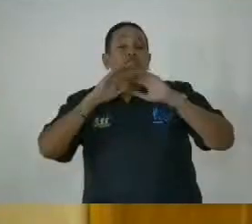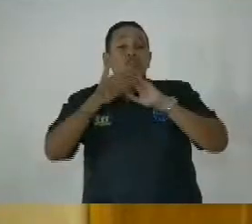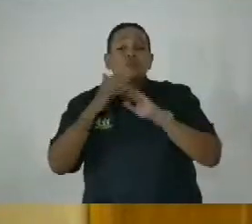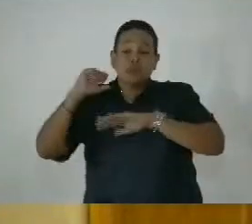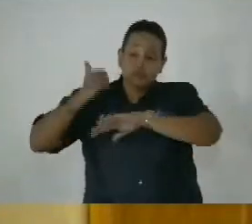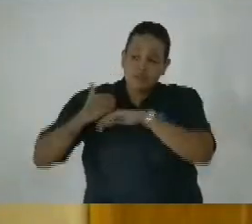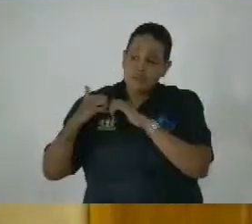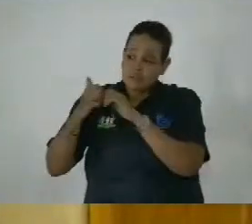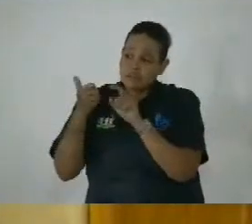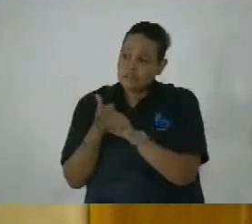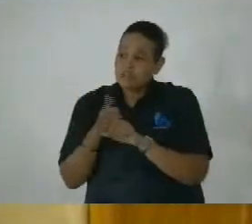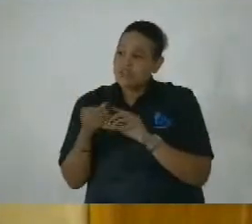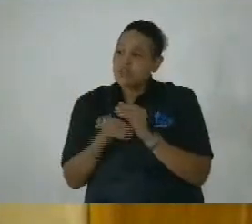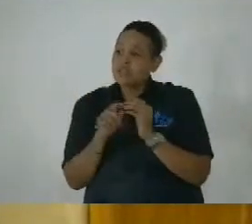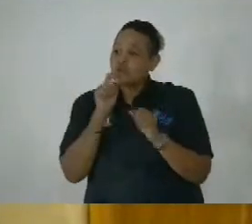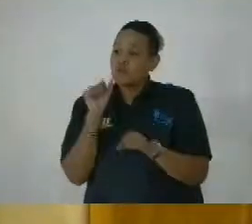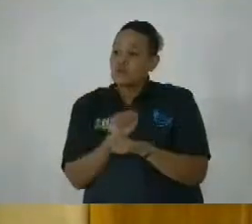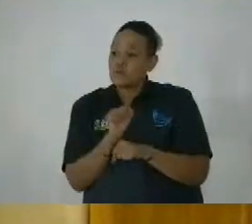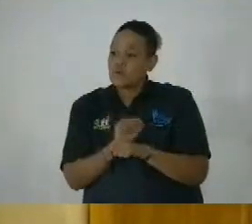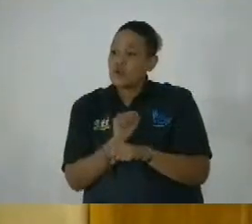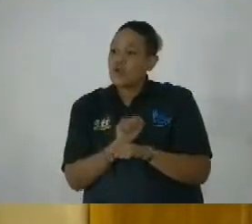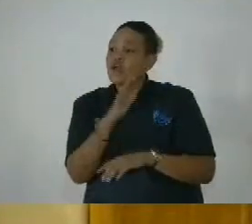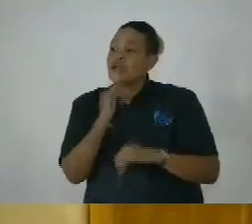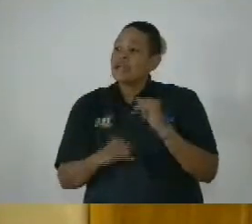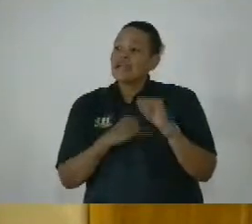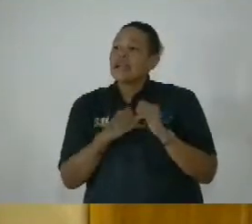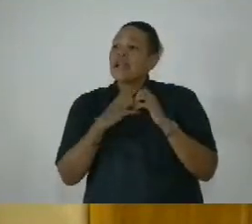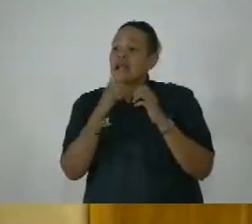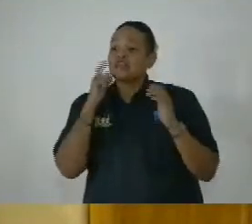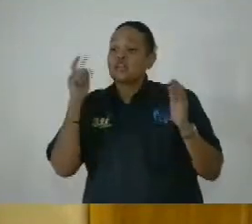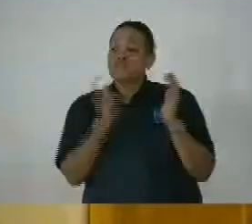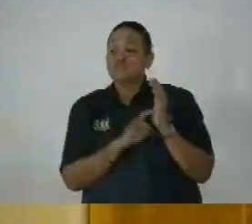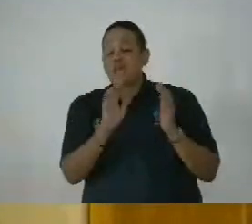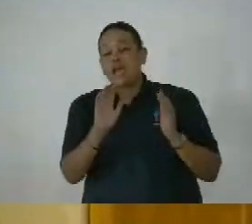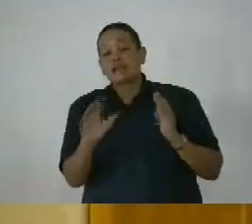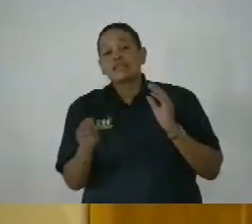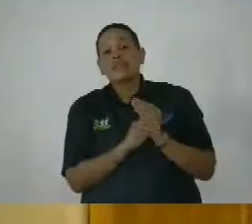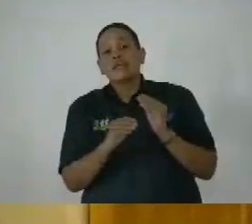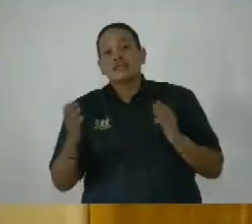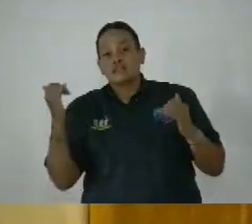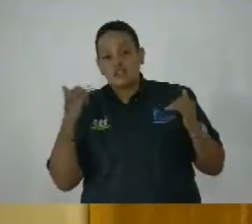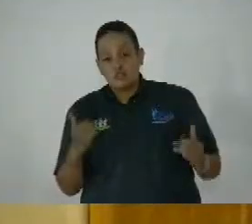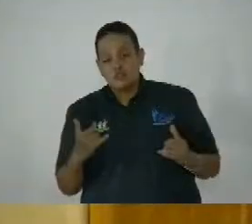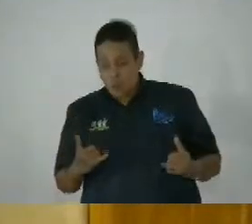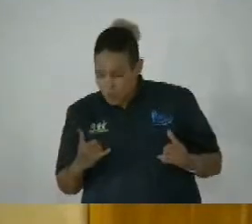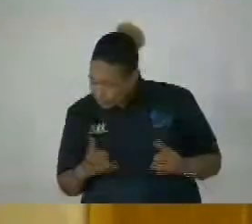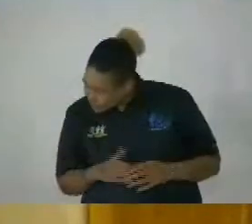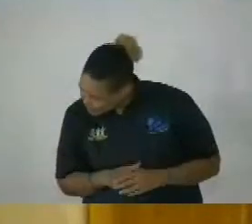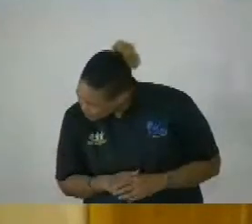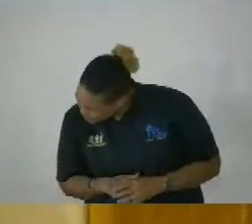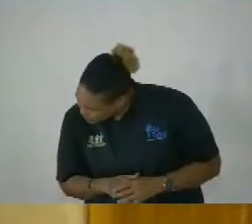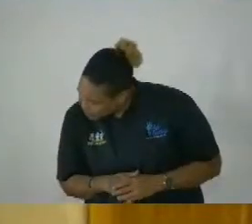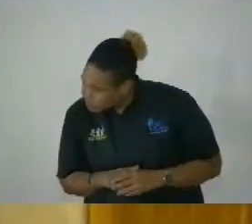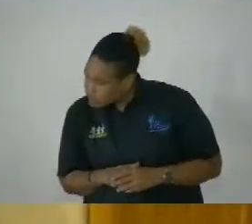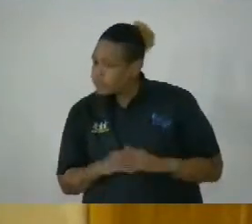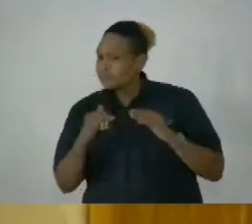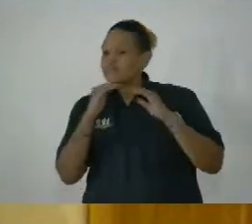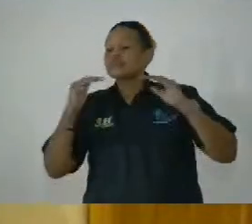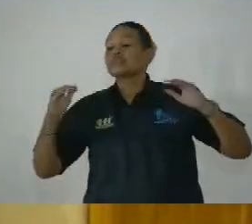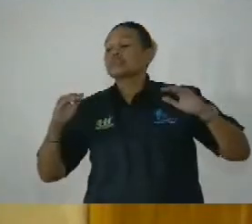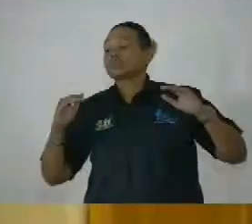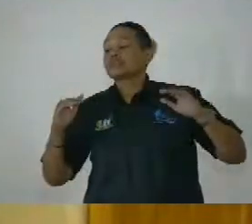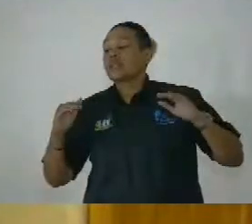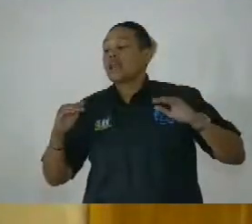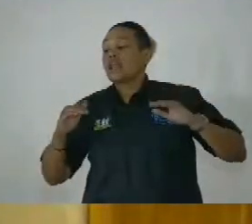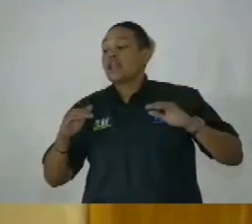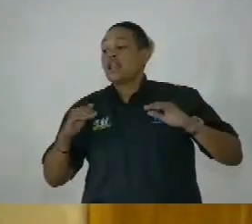has already won international recognition. Its announcement has led to a significant level of acquisition of property